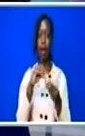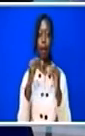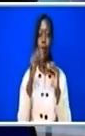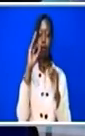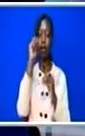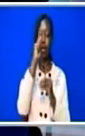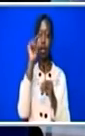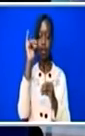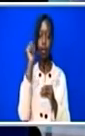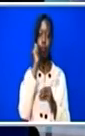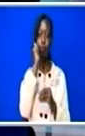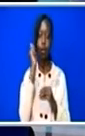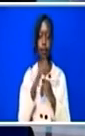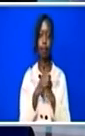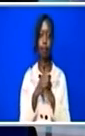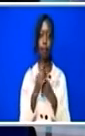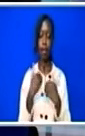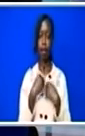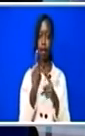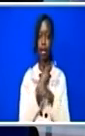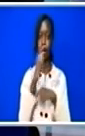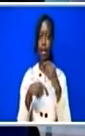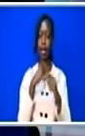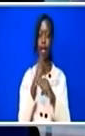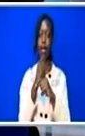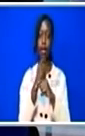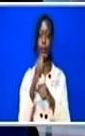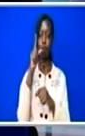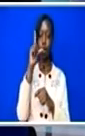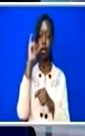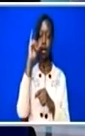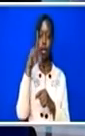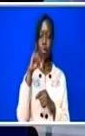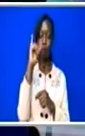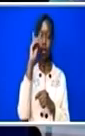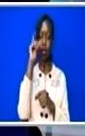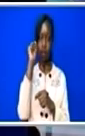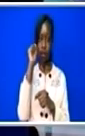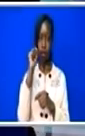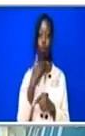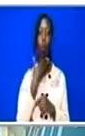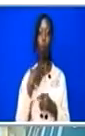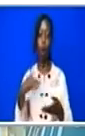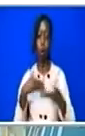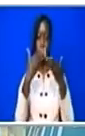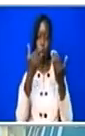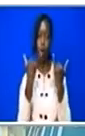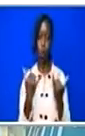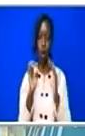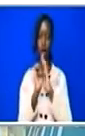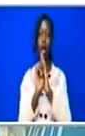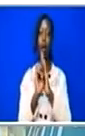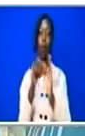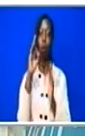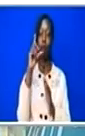acids. Good. Now we have different types of lipids. There are, I want to give you now examples